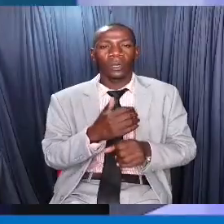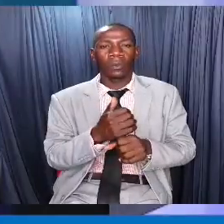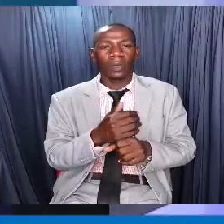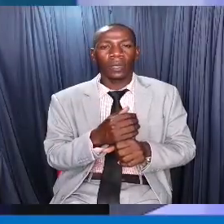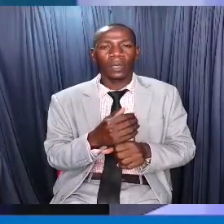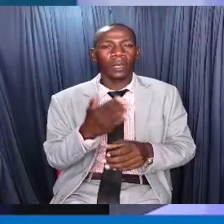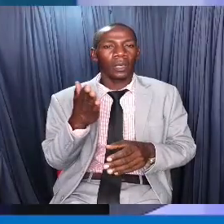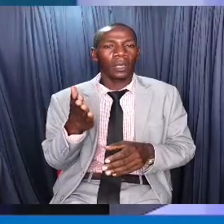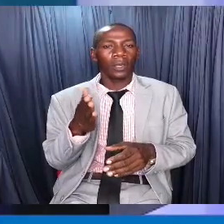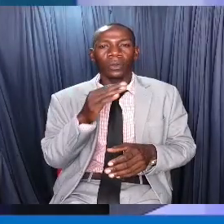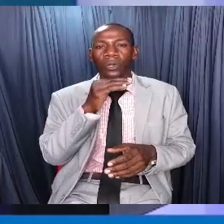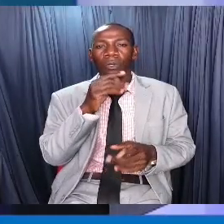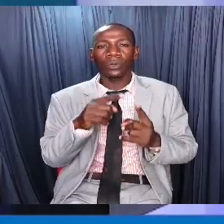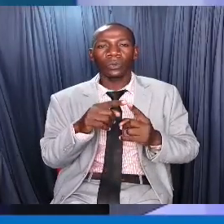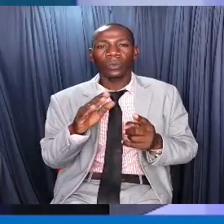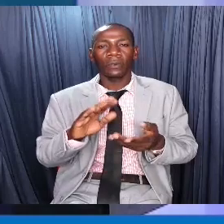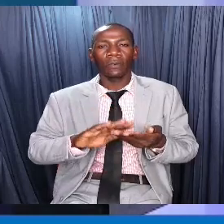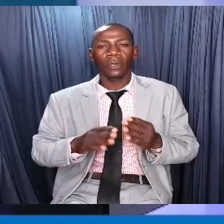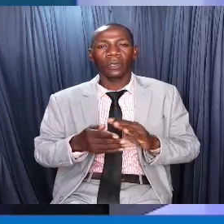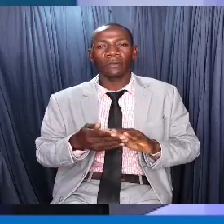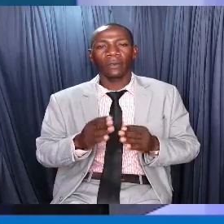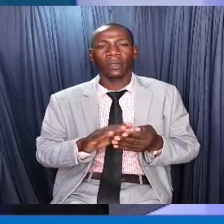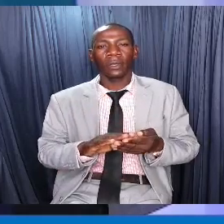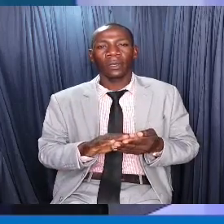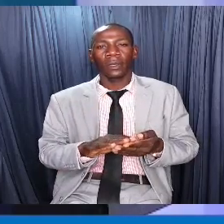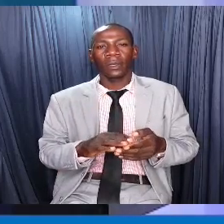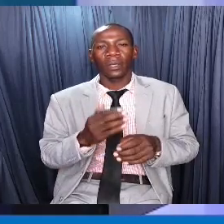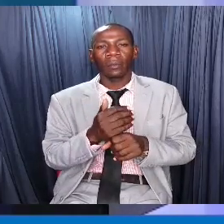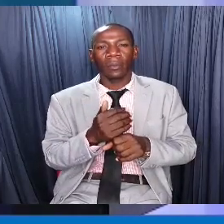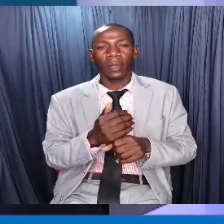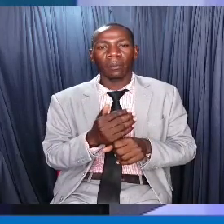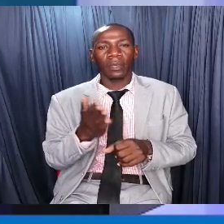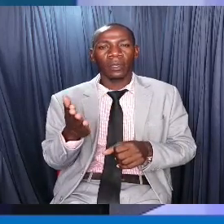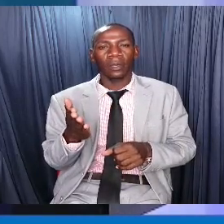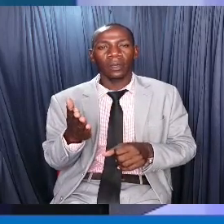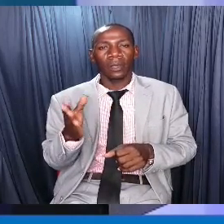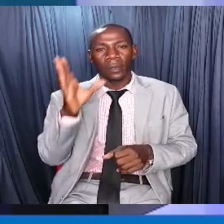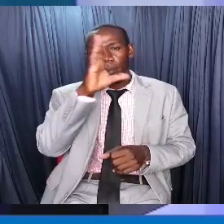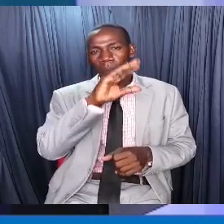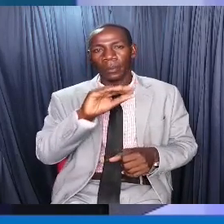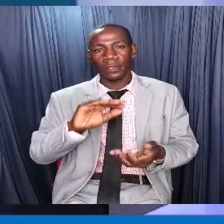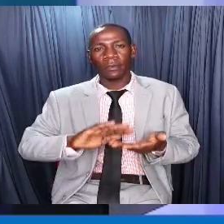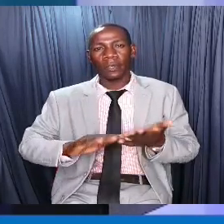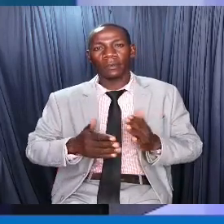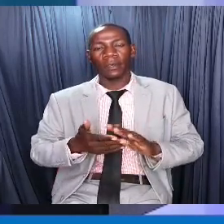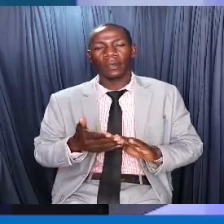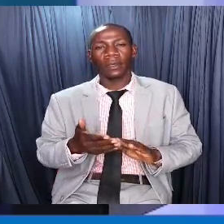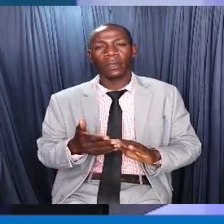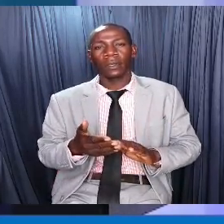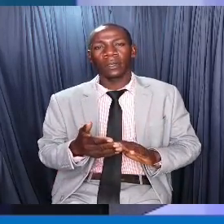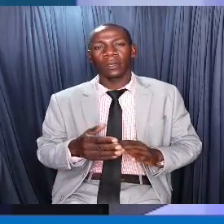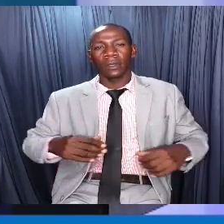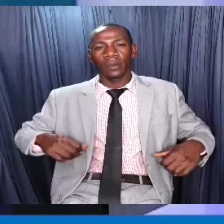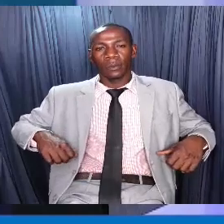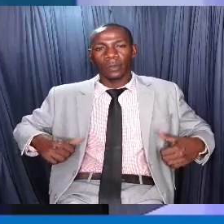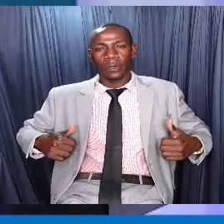msamaha. Now he missed the forgiveness. Ikamfanya ule msamaha. It made him akose. To miss the forgiveness. Dhambi ya kiburi.